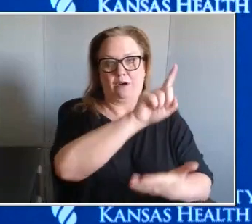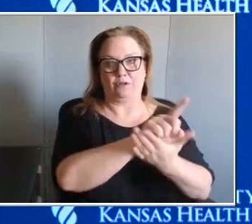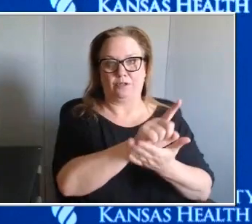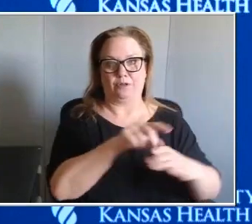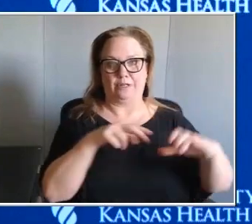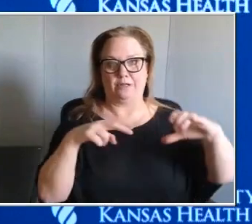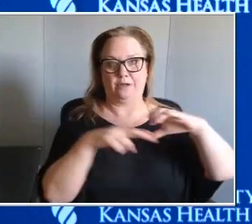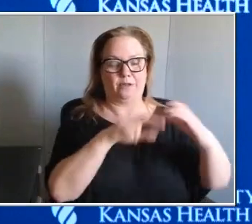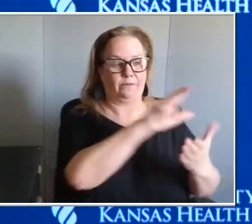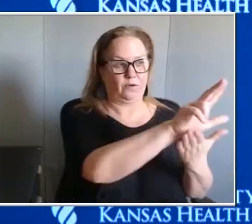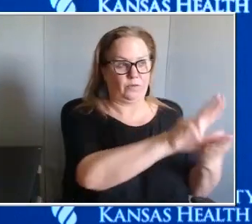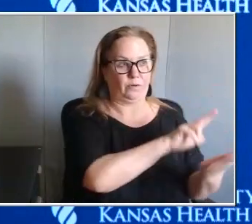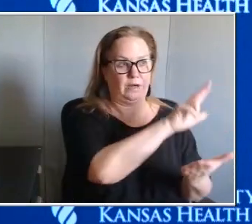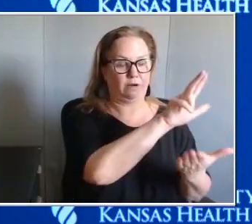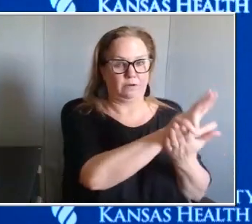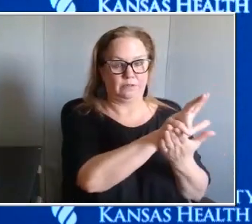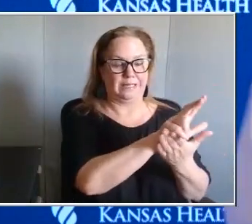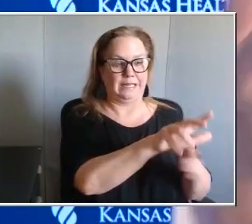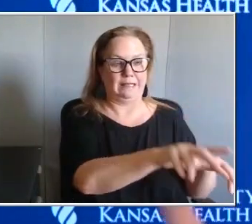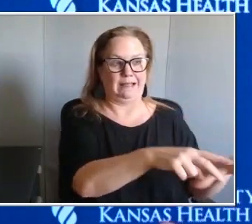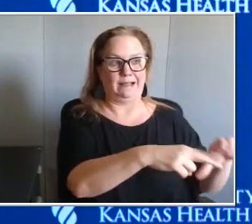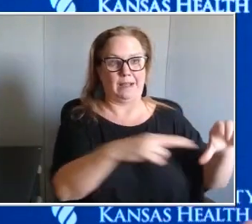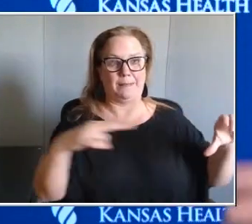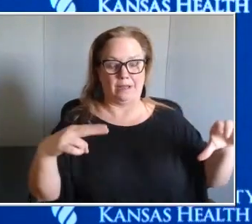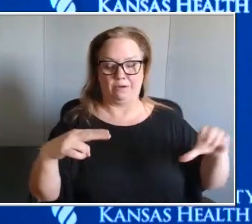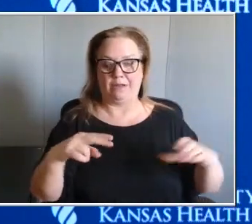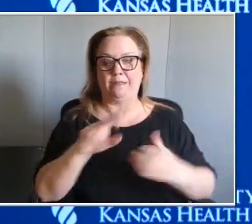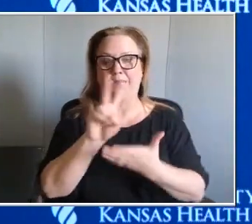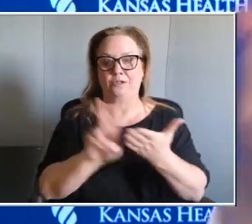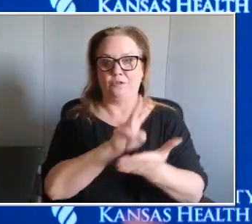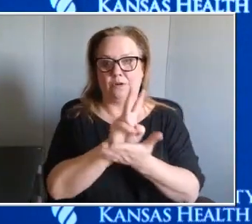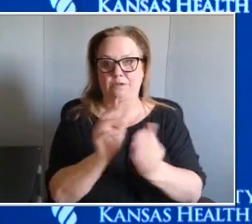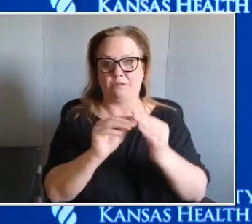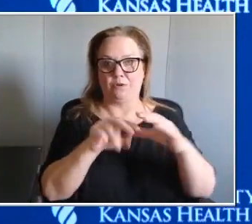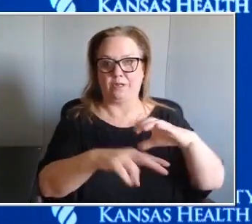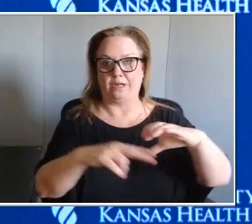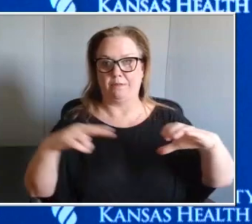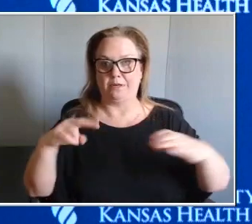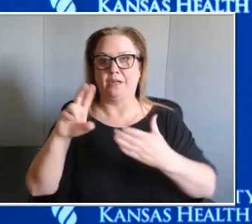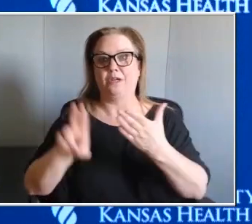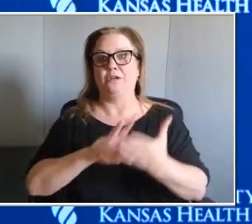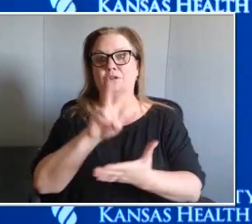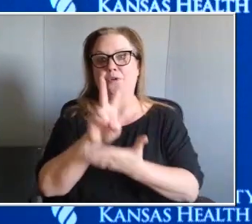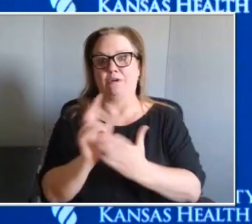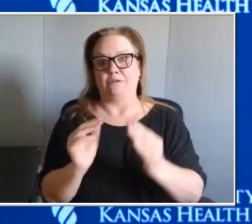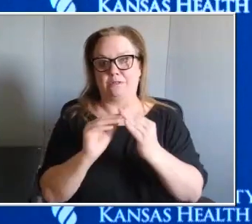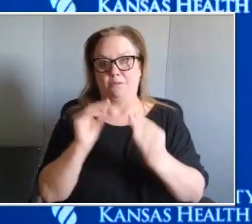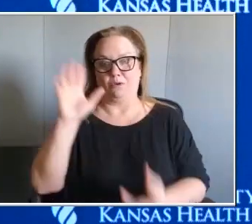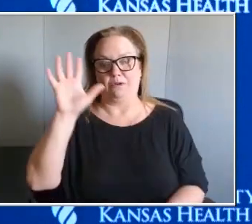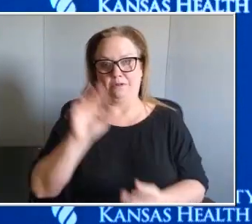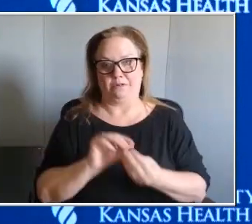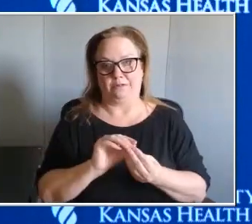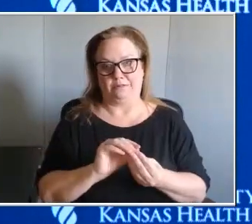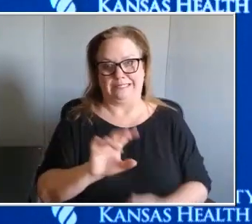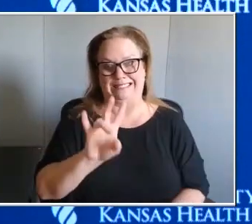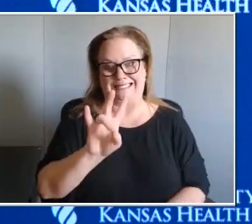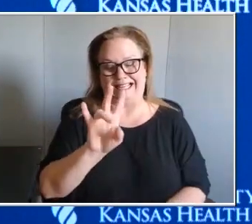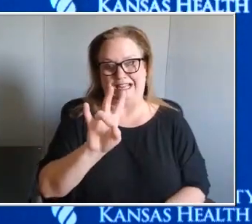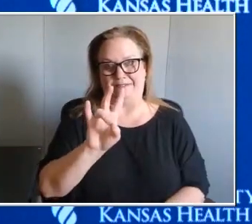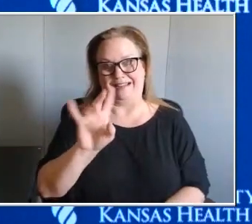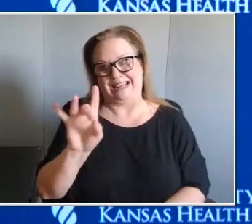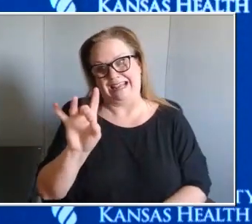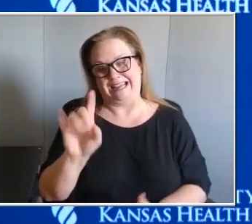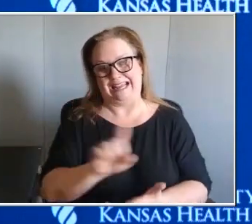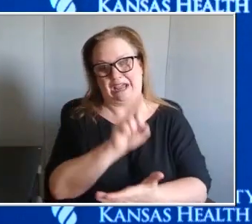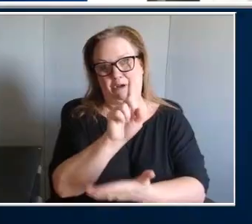for 3 hours, they come out, and then they go in for another 2 hours, and they come out and they go in for another 2 hours. So you're talking about 7 hours, 7-8 hours in